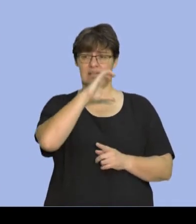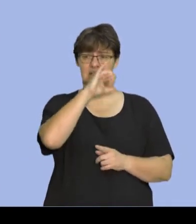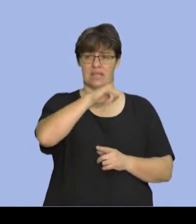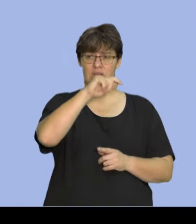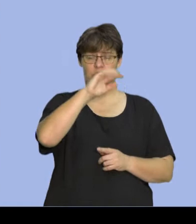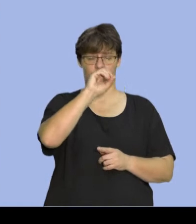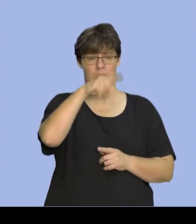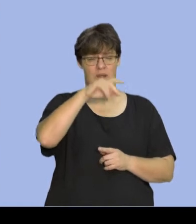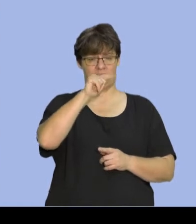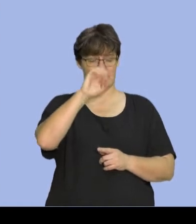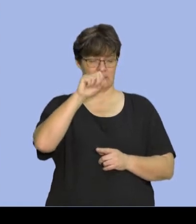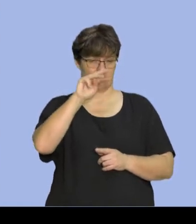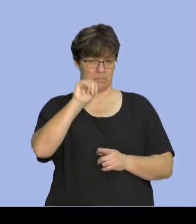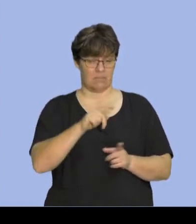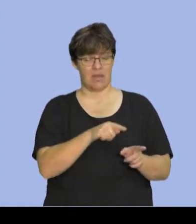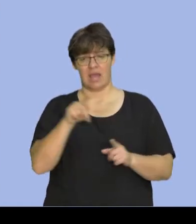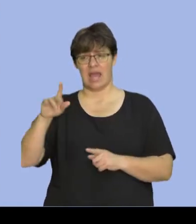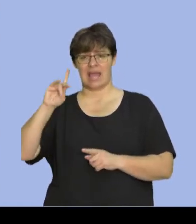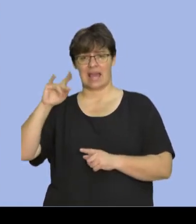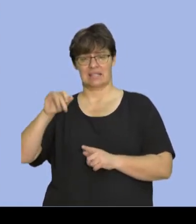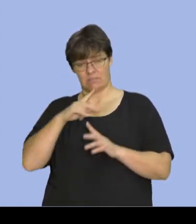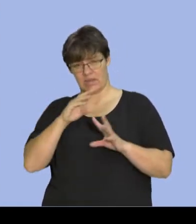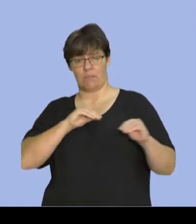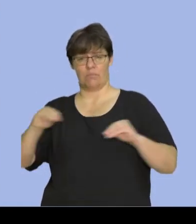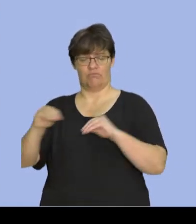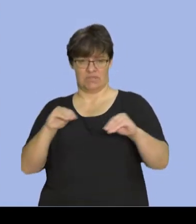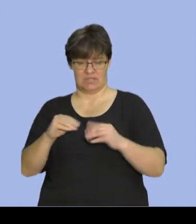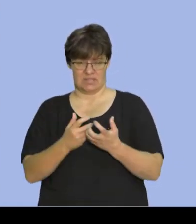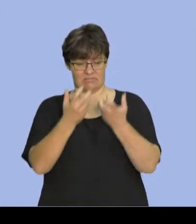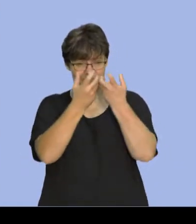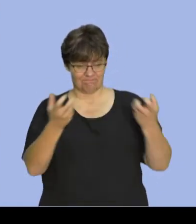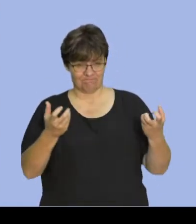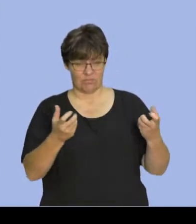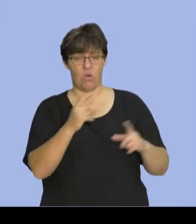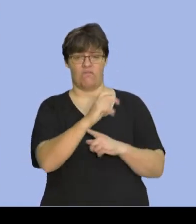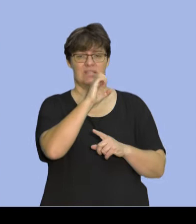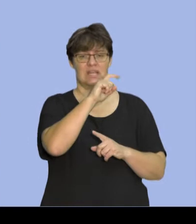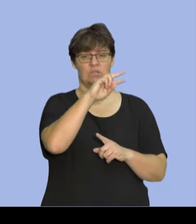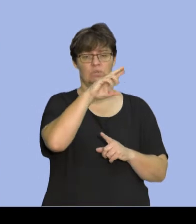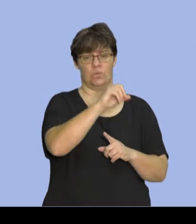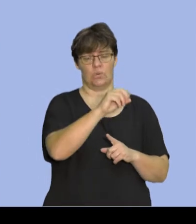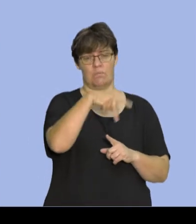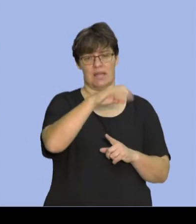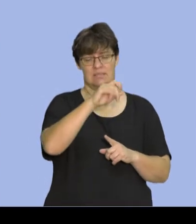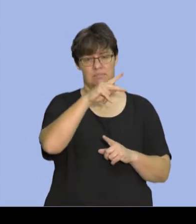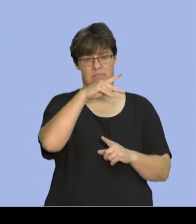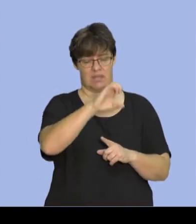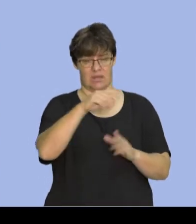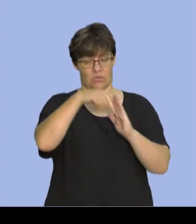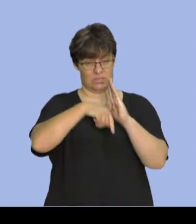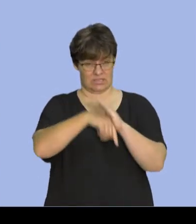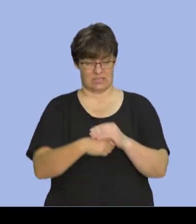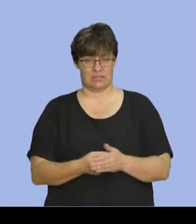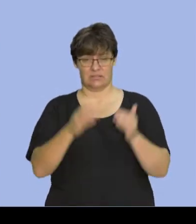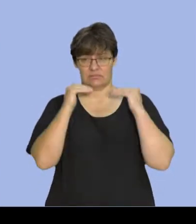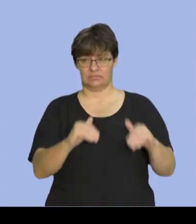and kinesis is movement. So the movement or division of the cytoplasmic contents, and